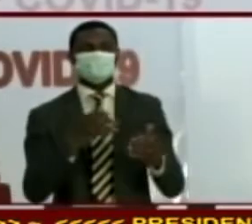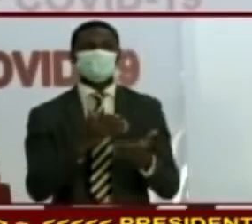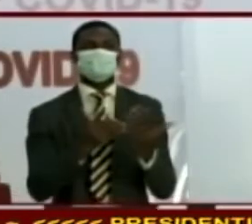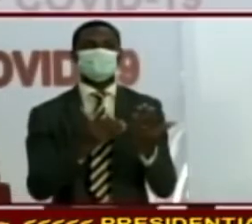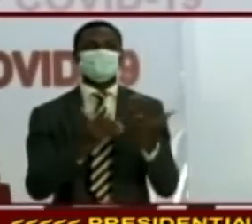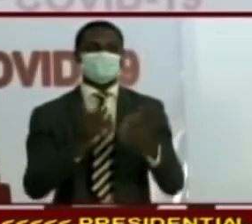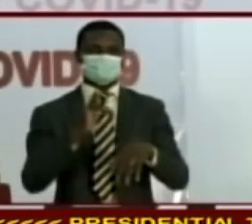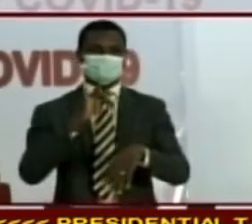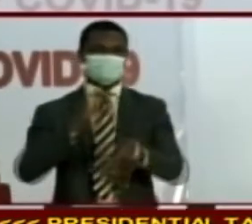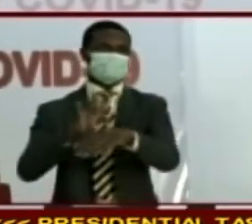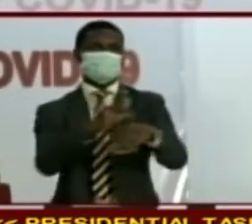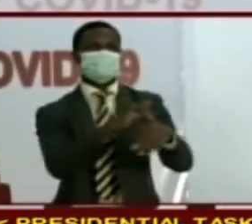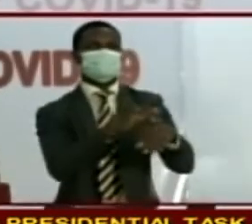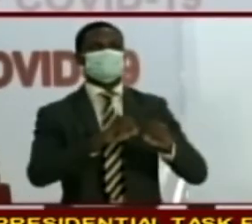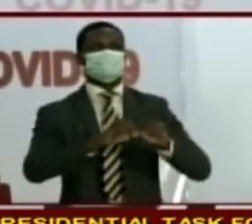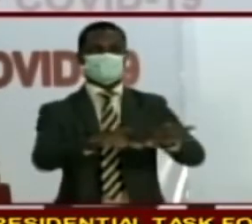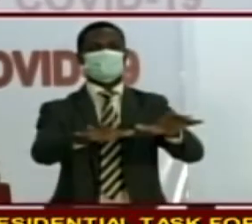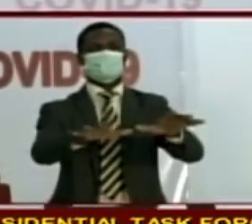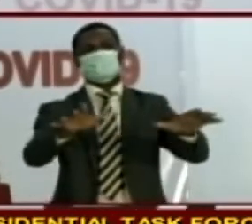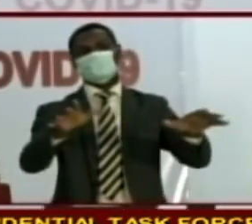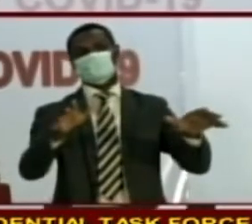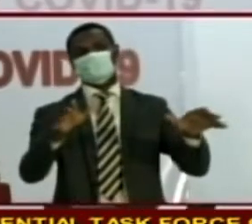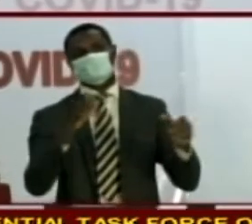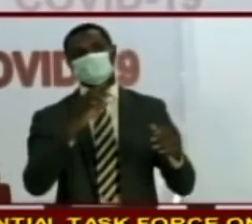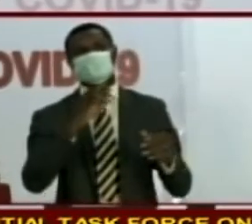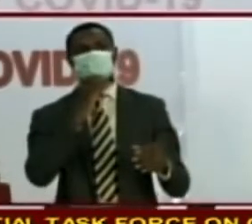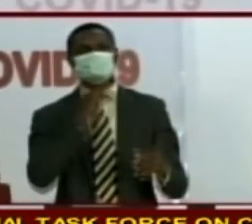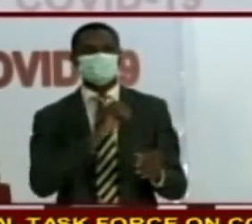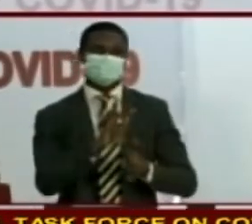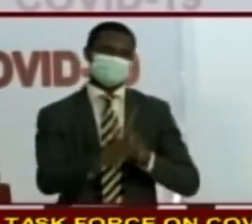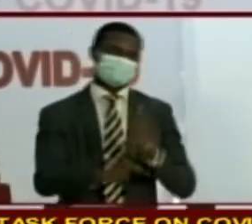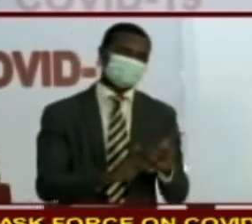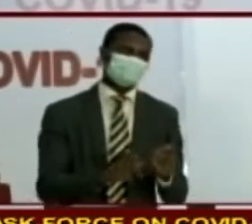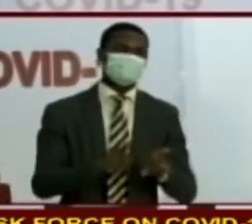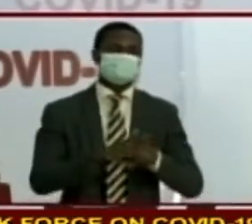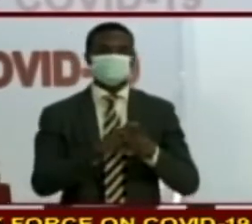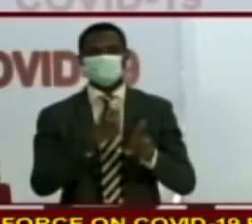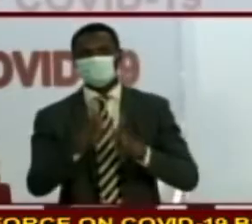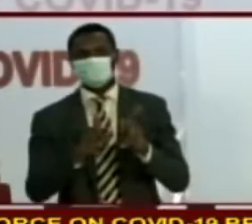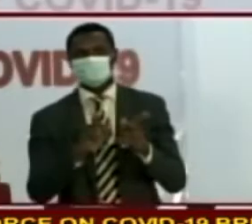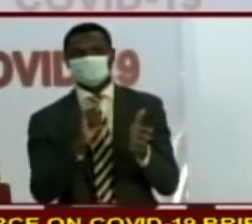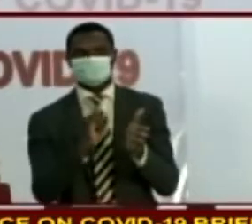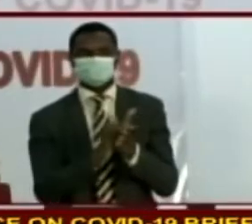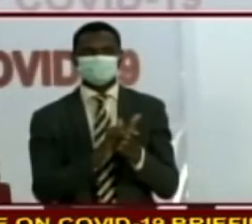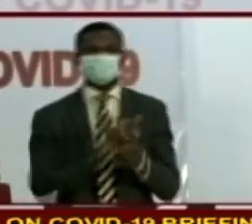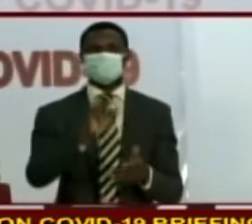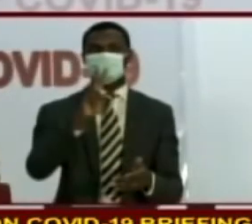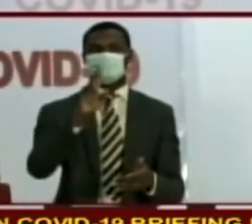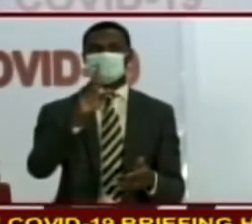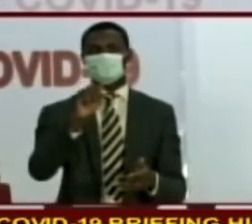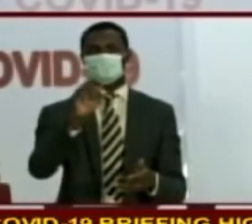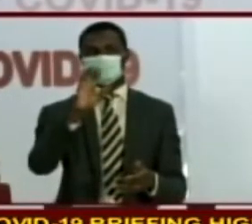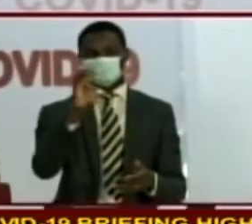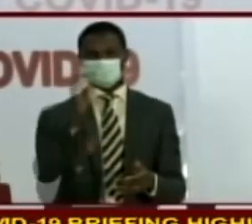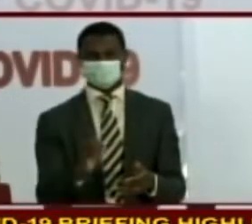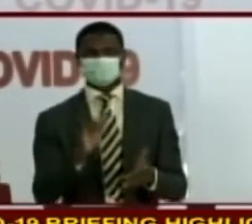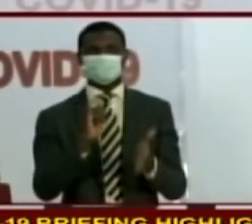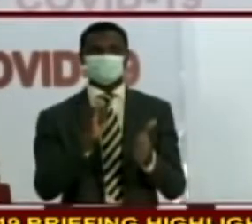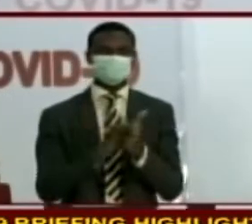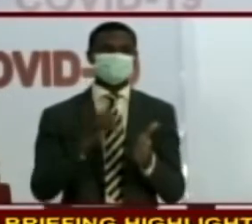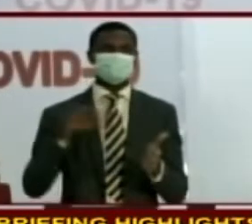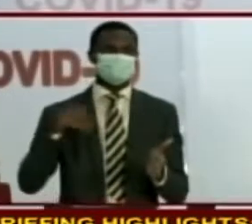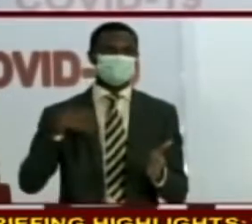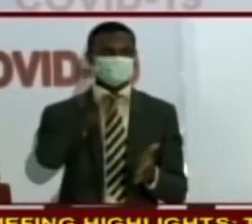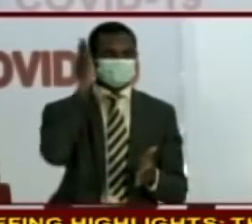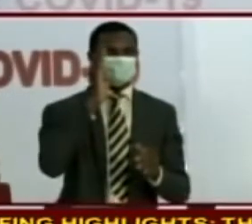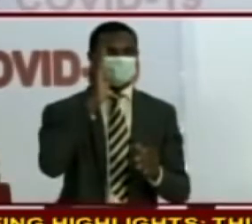home and infect the elderly and those that fall into the category of the 20% that we've been doing